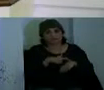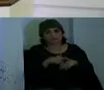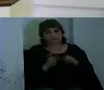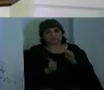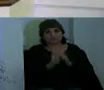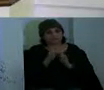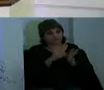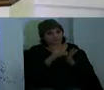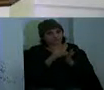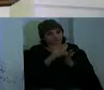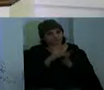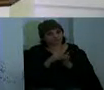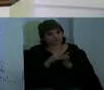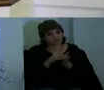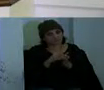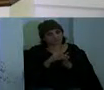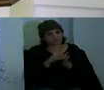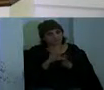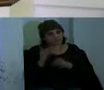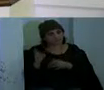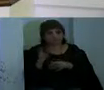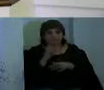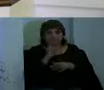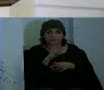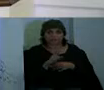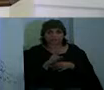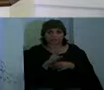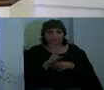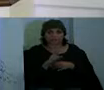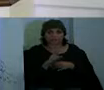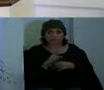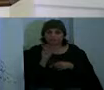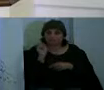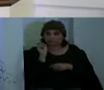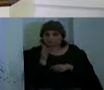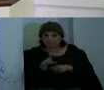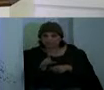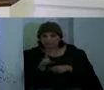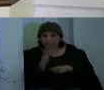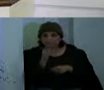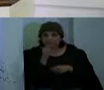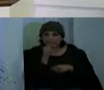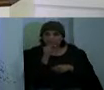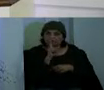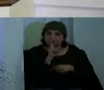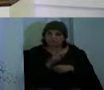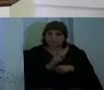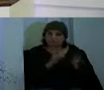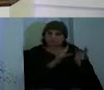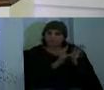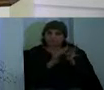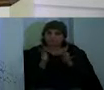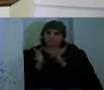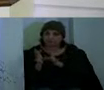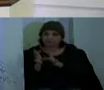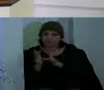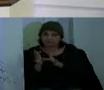most frequently, she is going to ask you, who is Jesus?